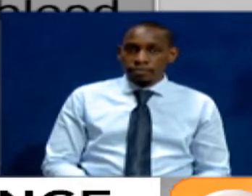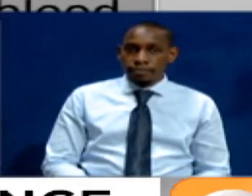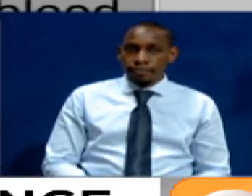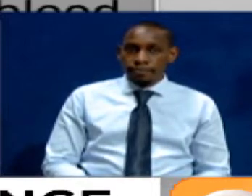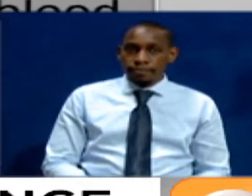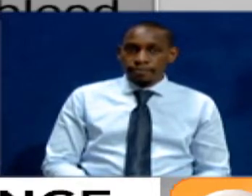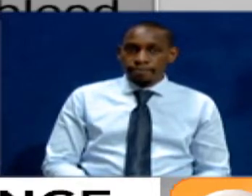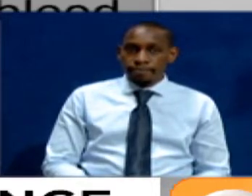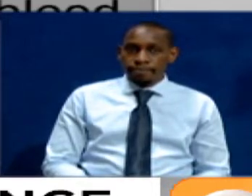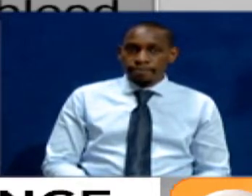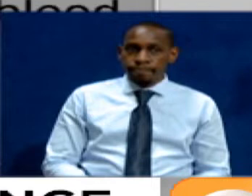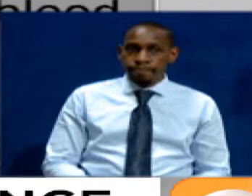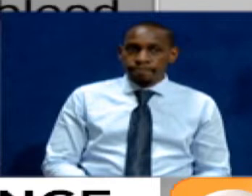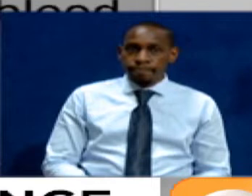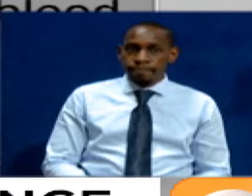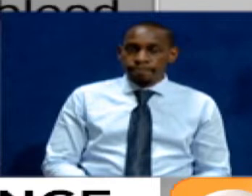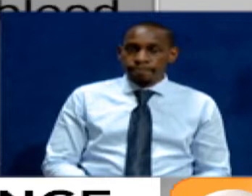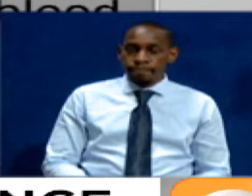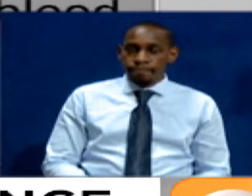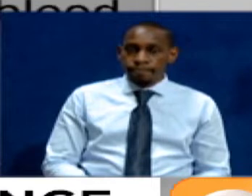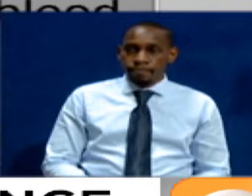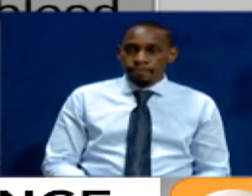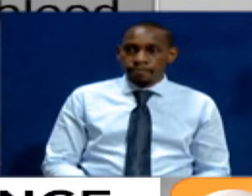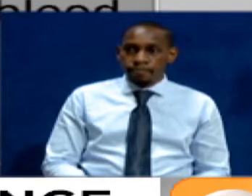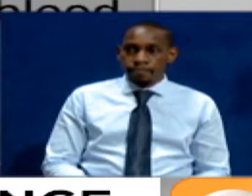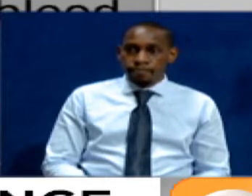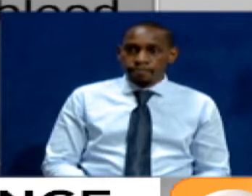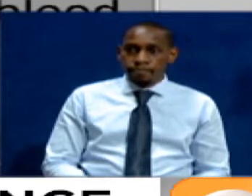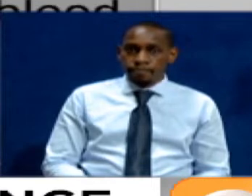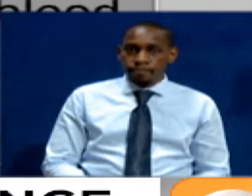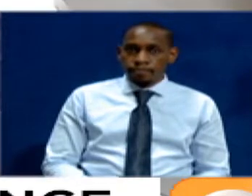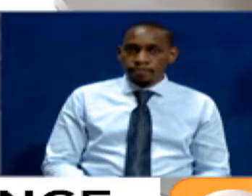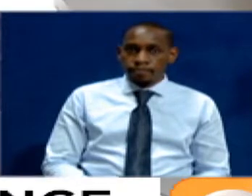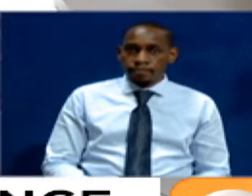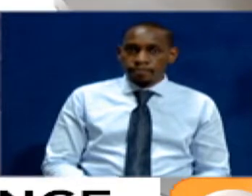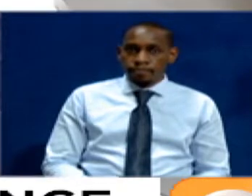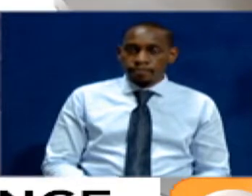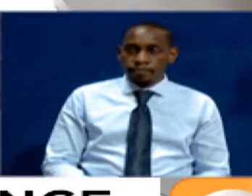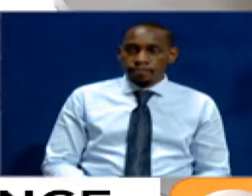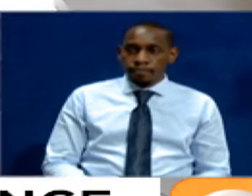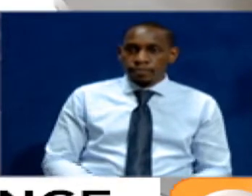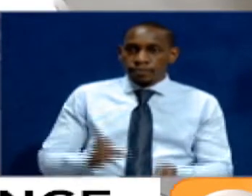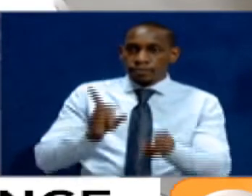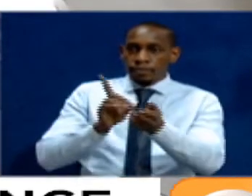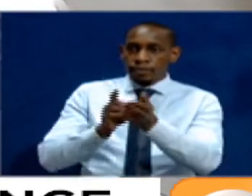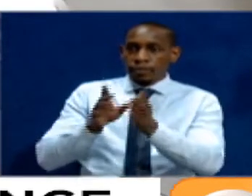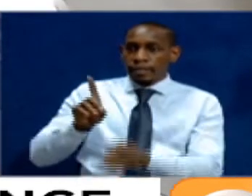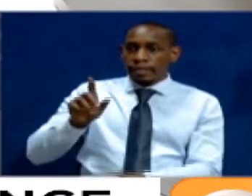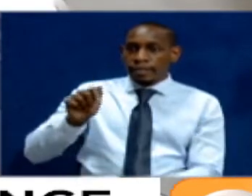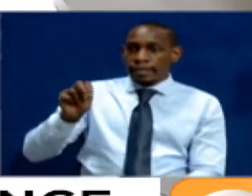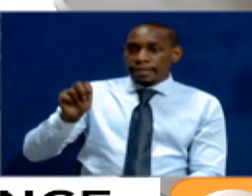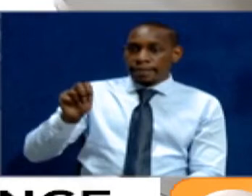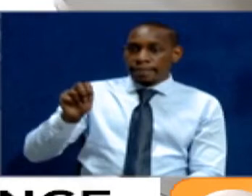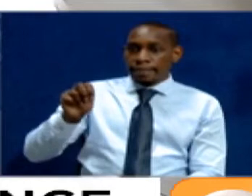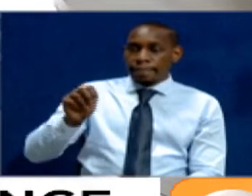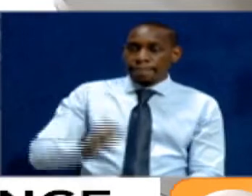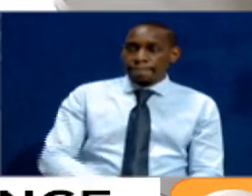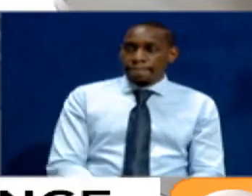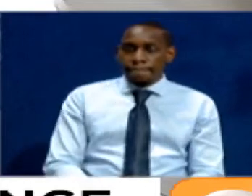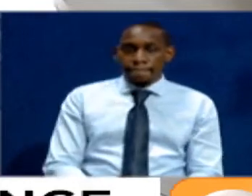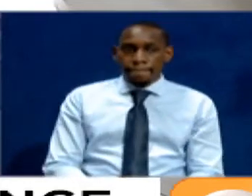if in the long run they find out that the vaccine causes blood clots? Dr. Gikonya.